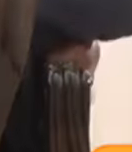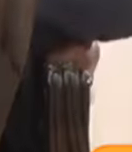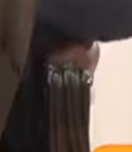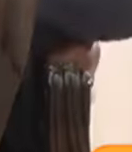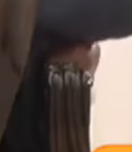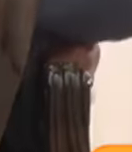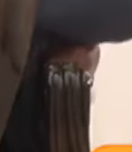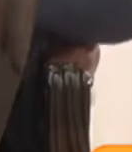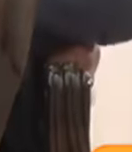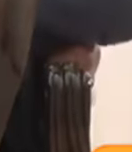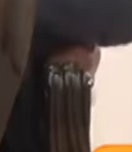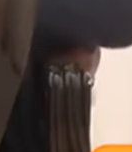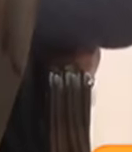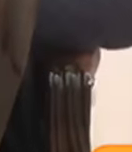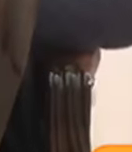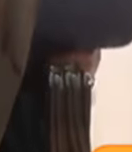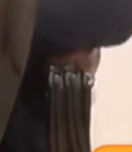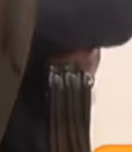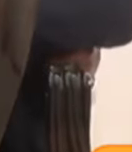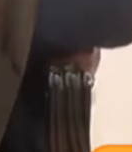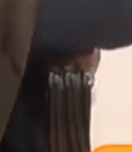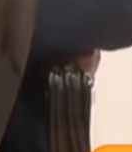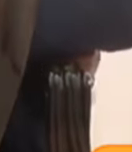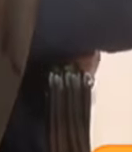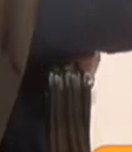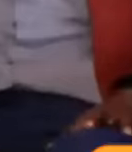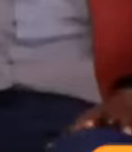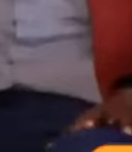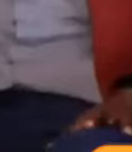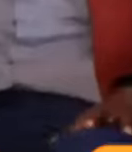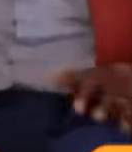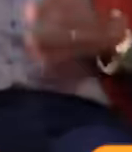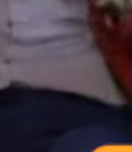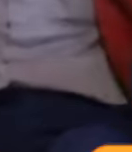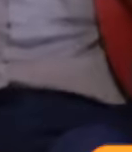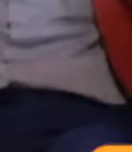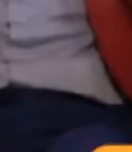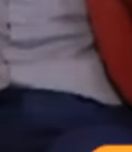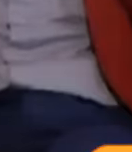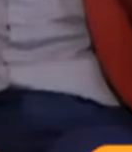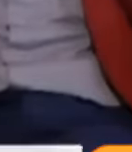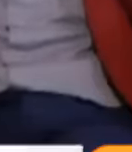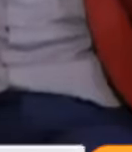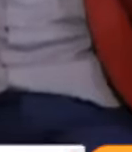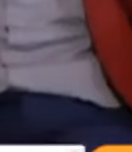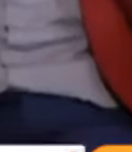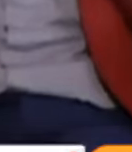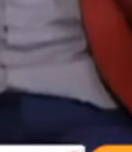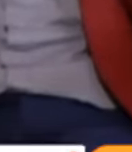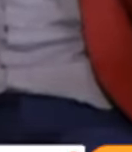them that had questioned decisions of judges and rulings of the law courts. We support the independence of the